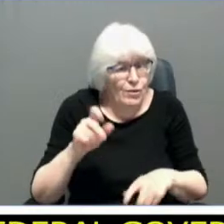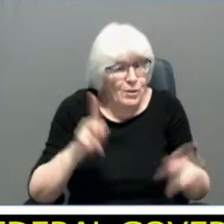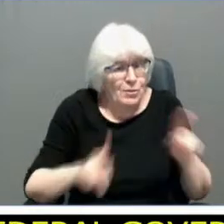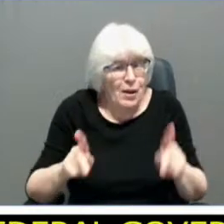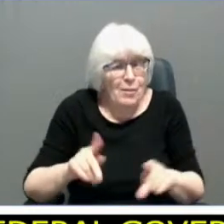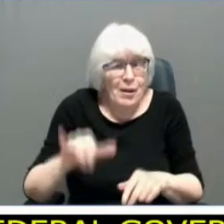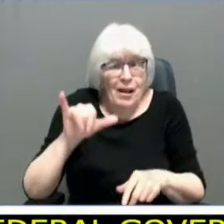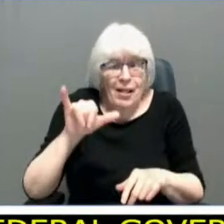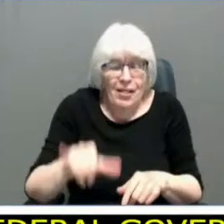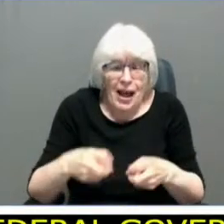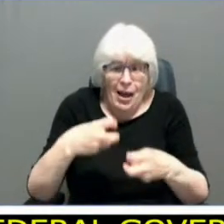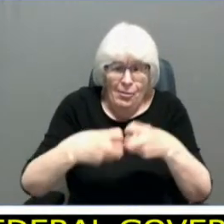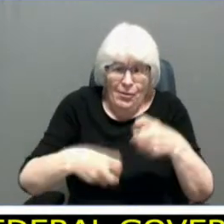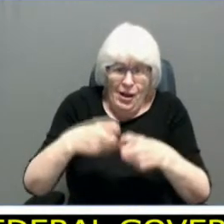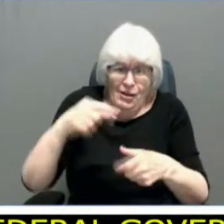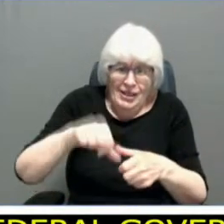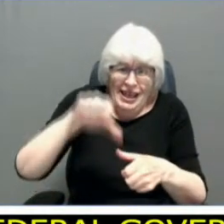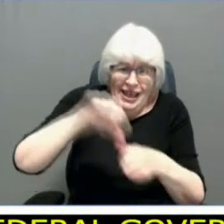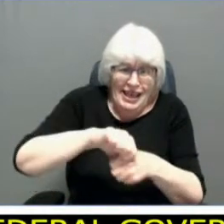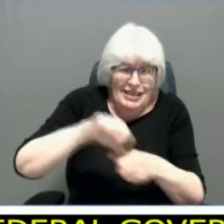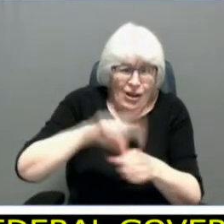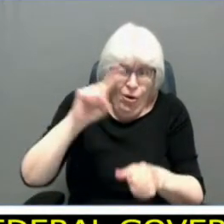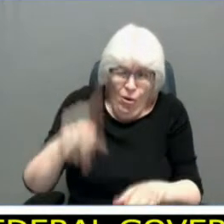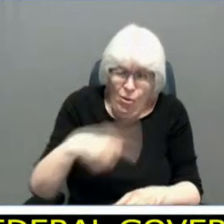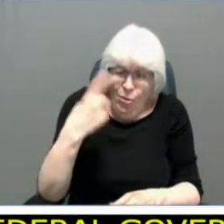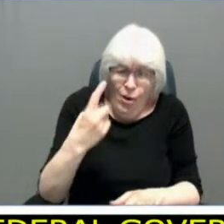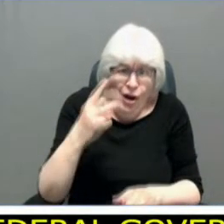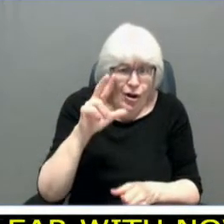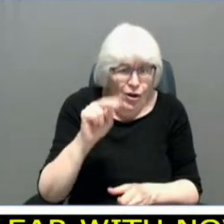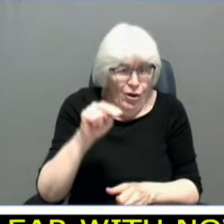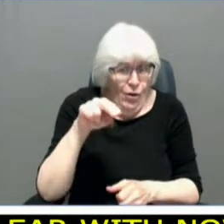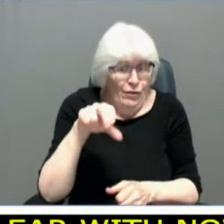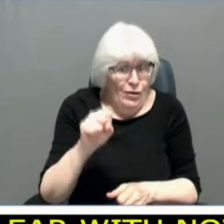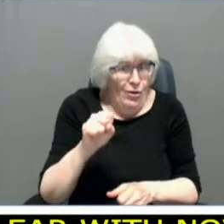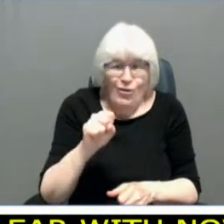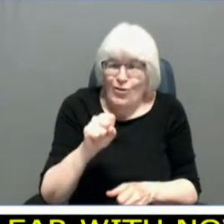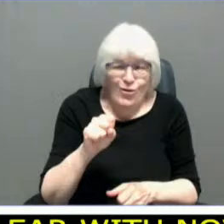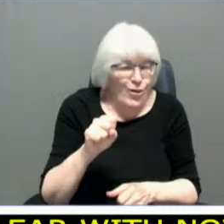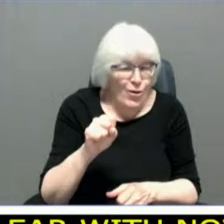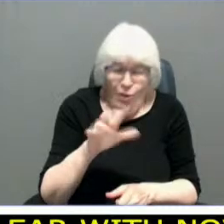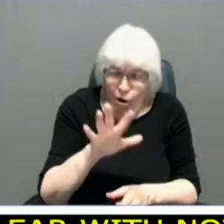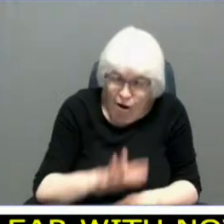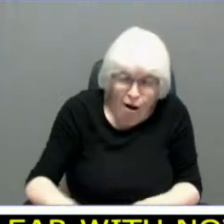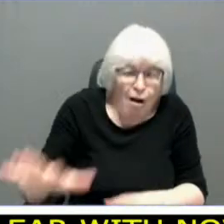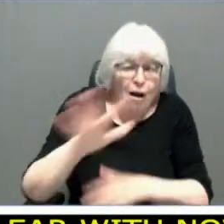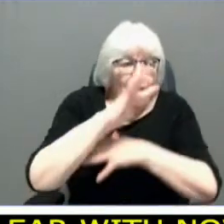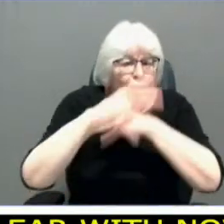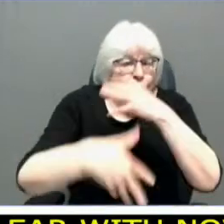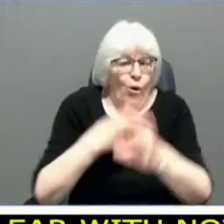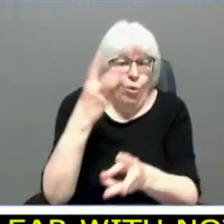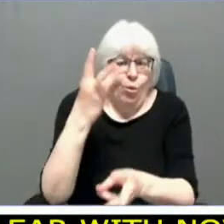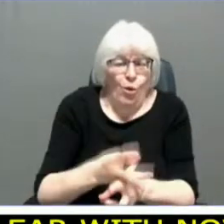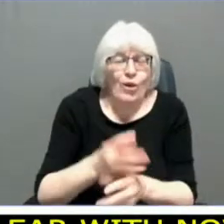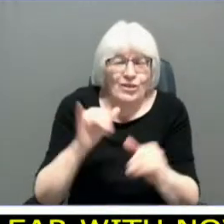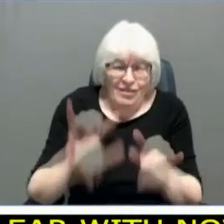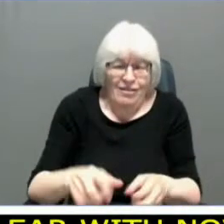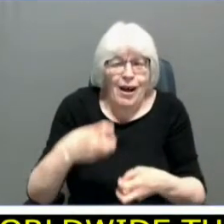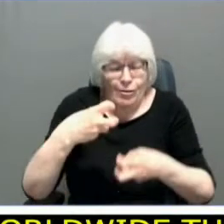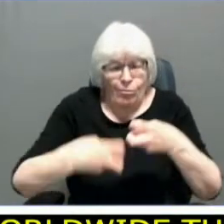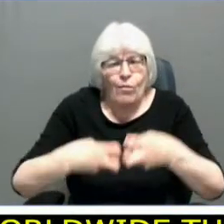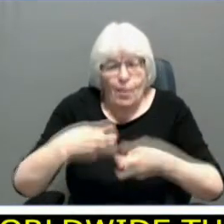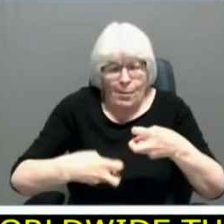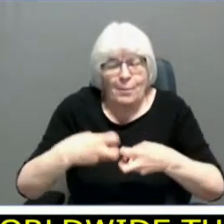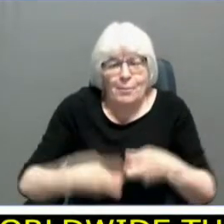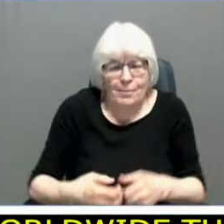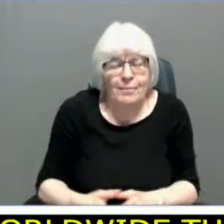government will support them, but we have limited tools in the face of worldwide inflation like this. But my colleagues probably maybe want